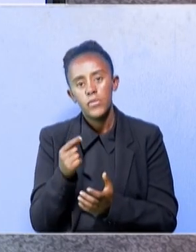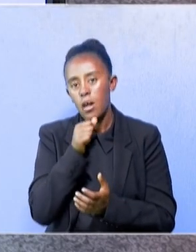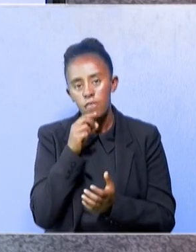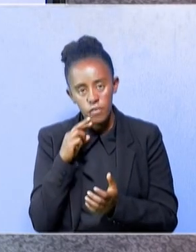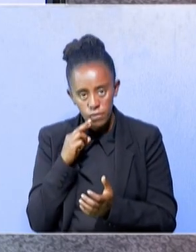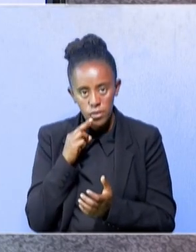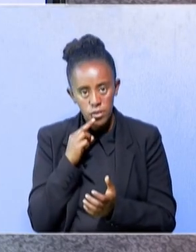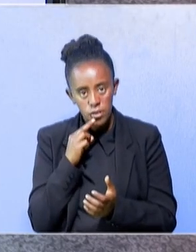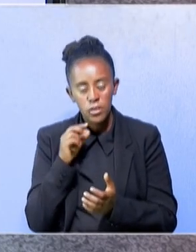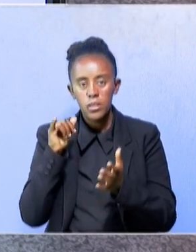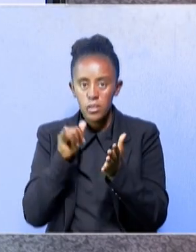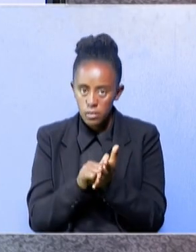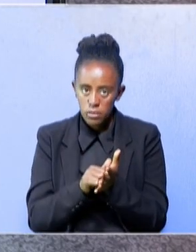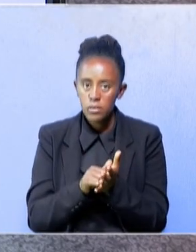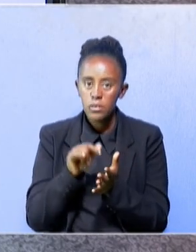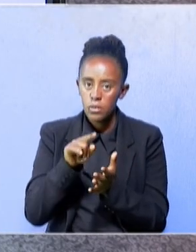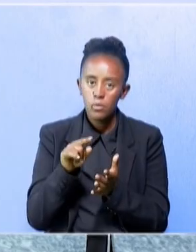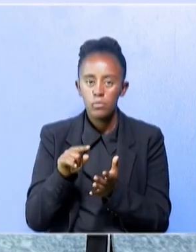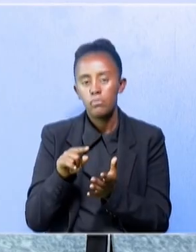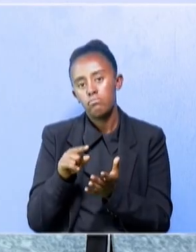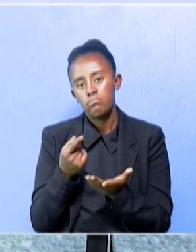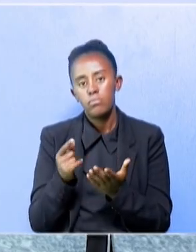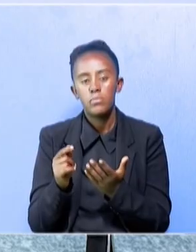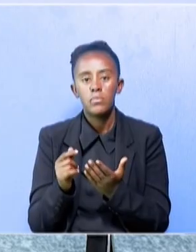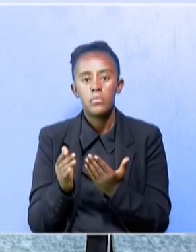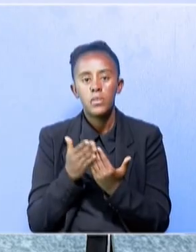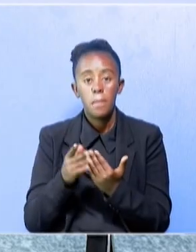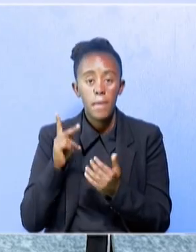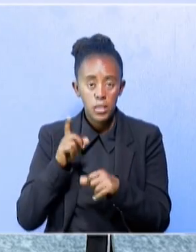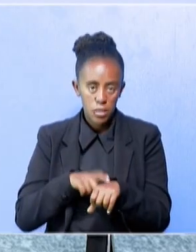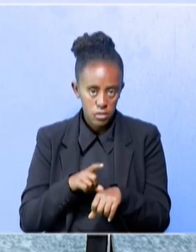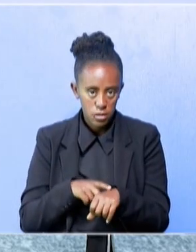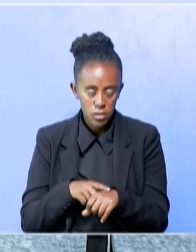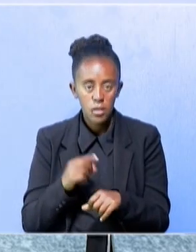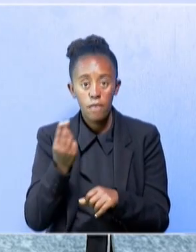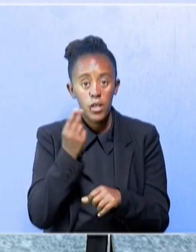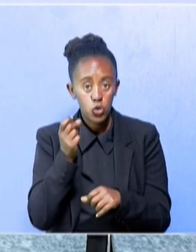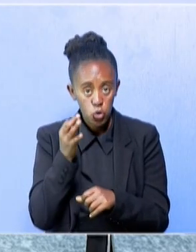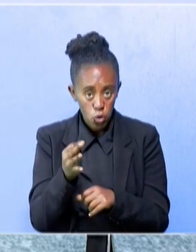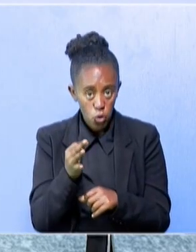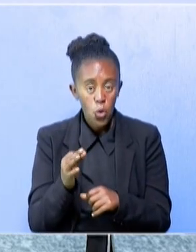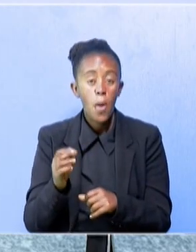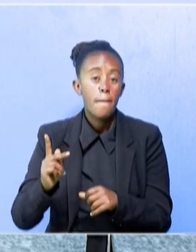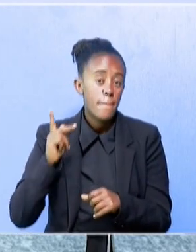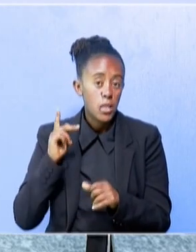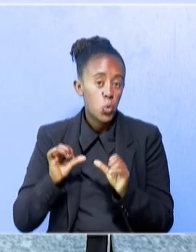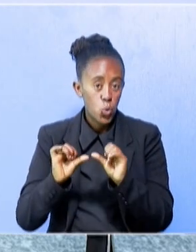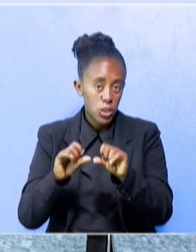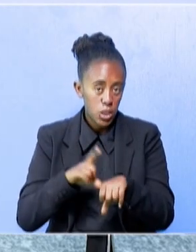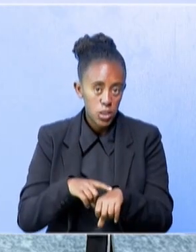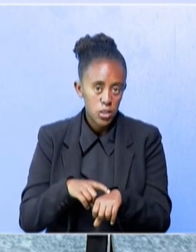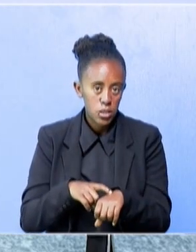adverbs that we have been using in the case of simple past tense. The function of past continuous tense is that